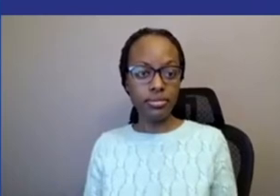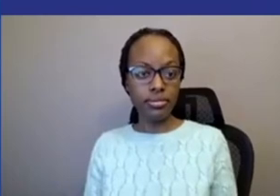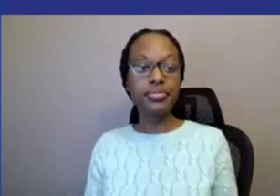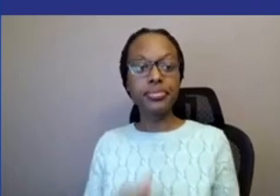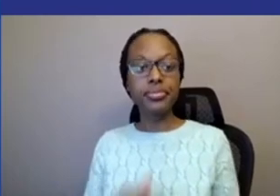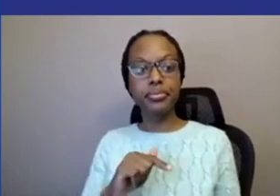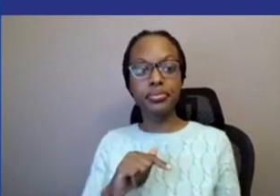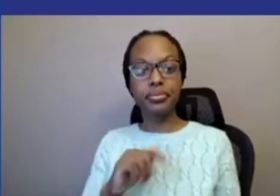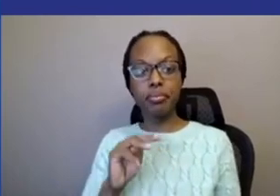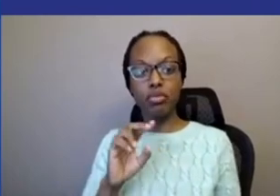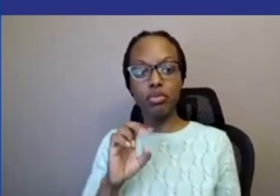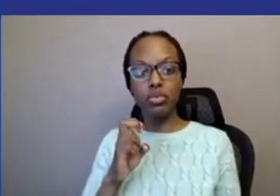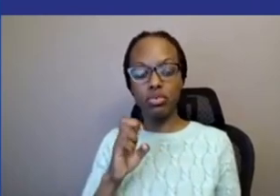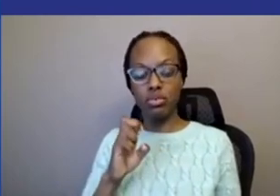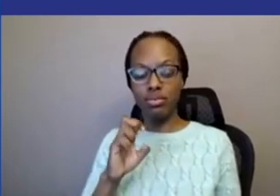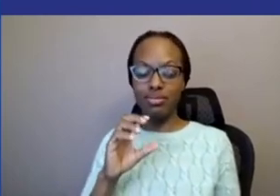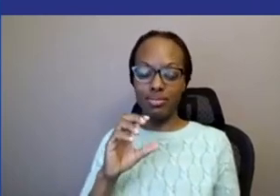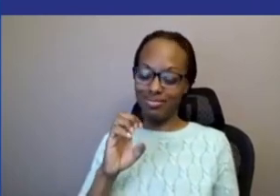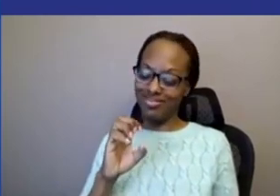Thank you.